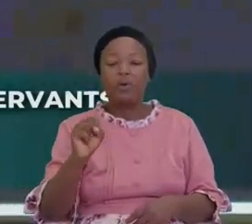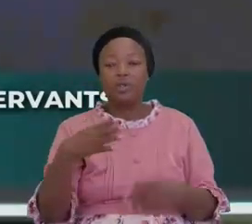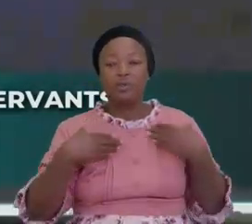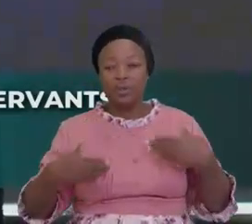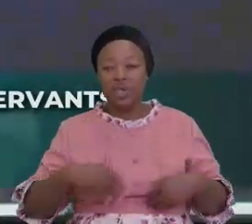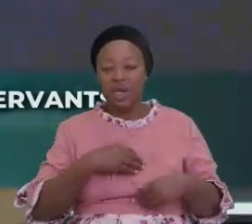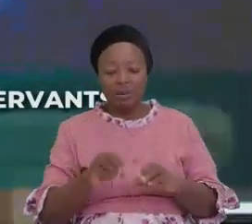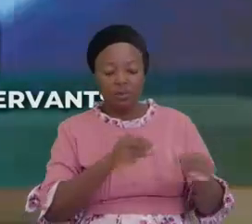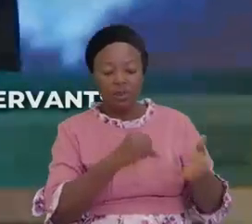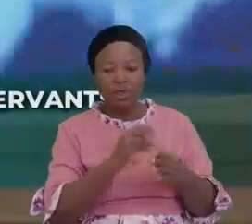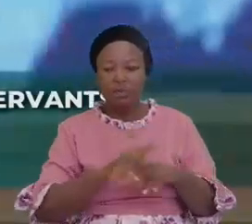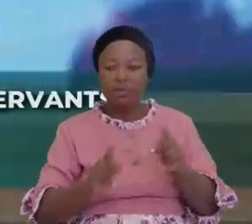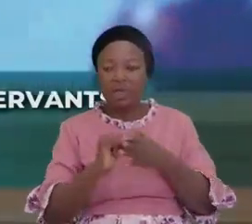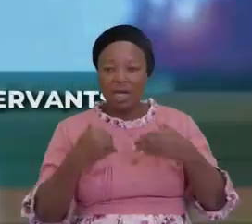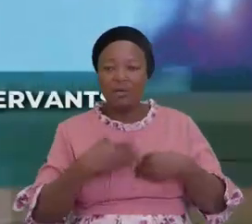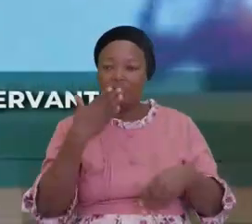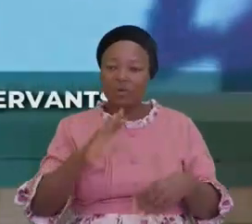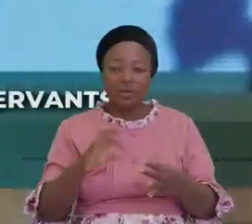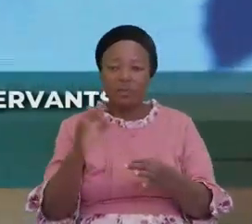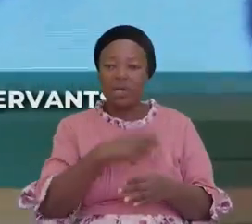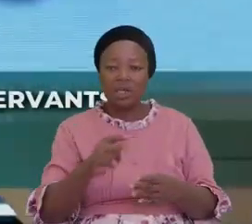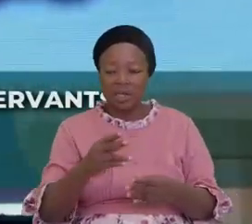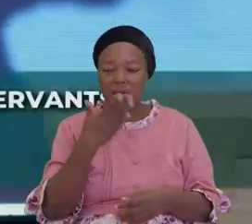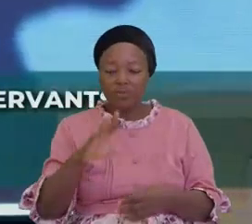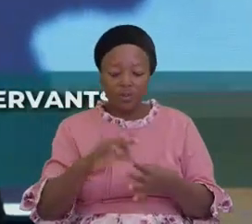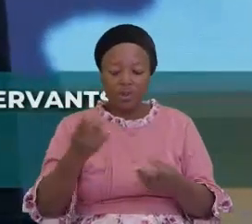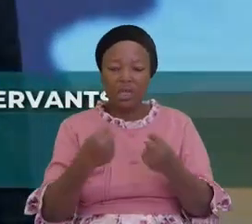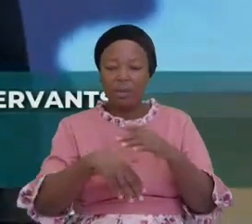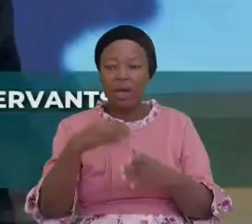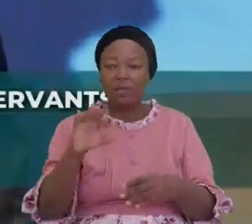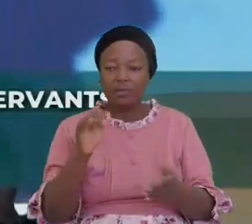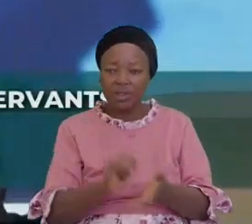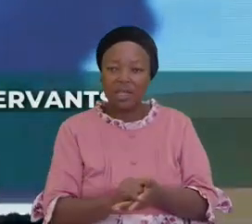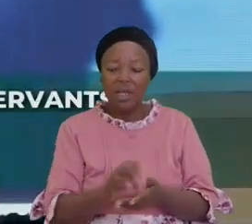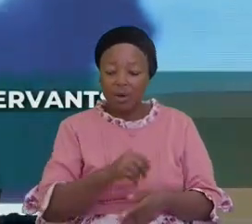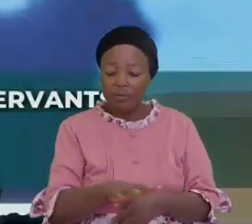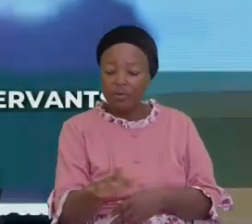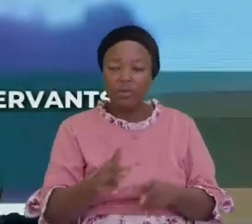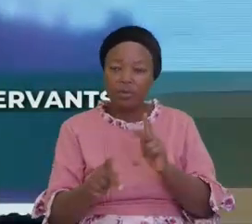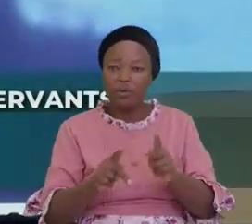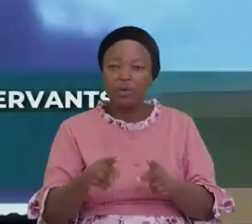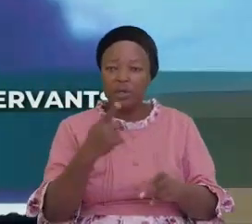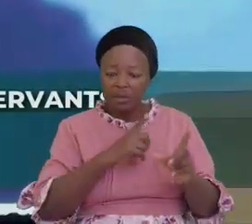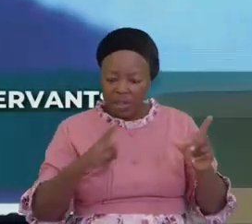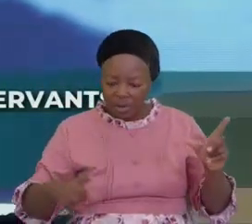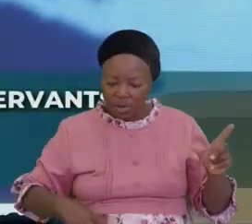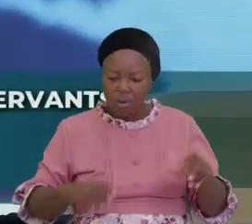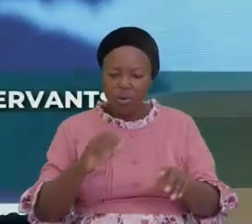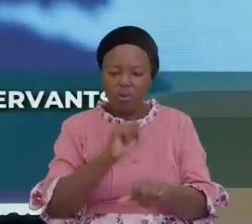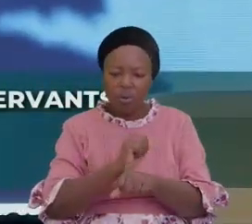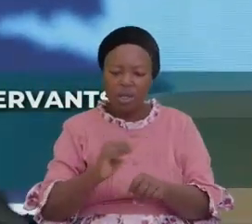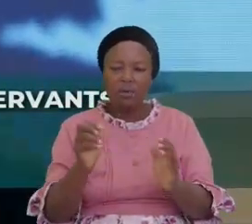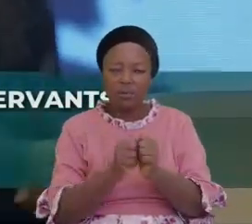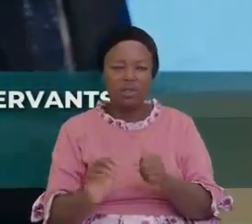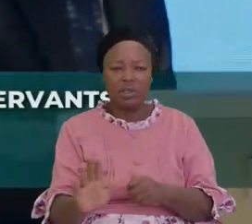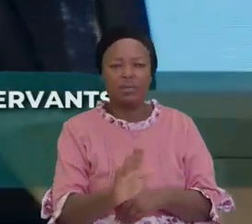having evil spirit, and the evil spirit came out of that, of those people, the Lord walking with them.